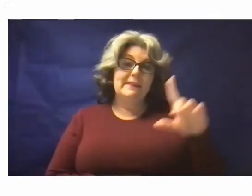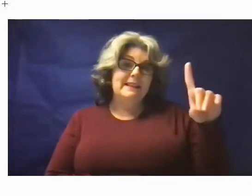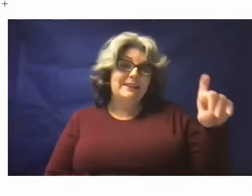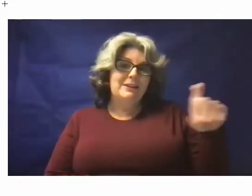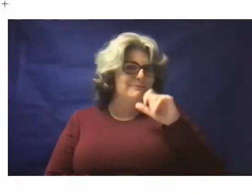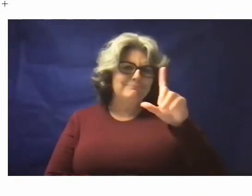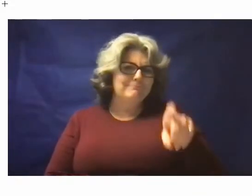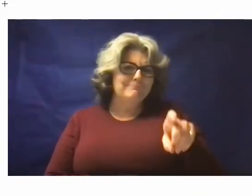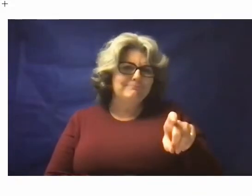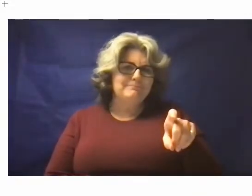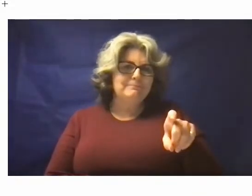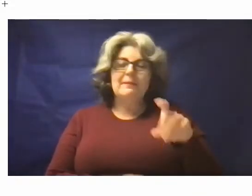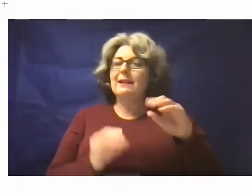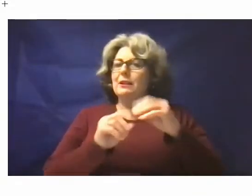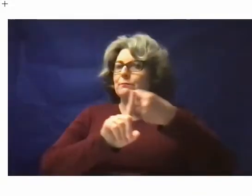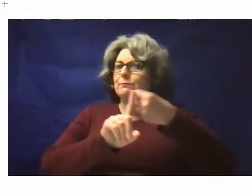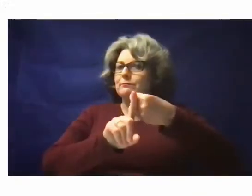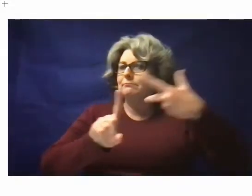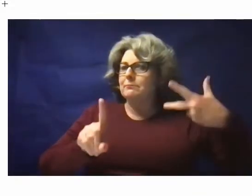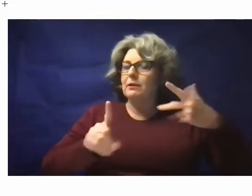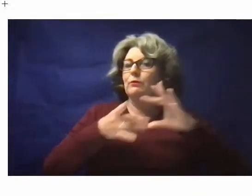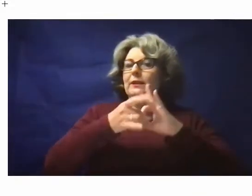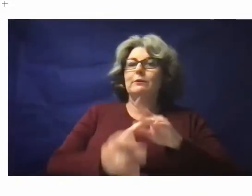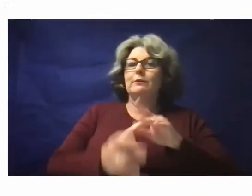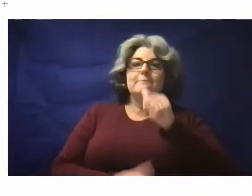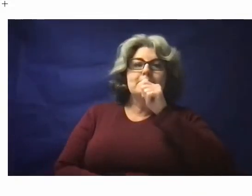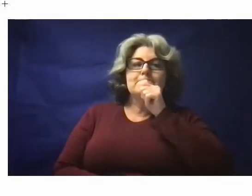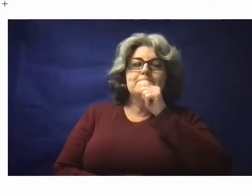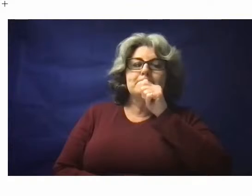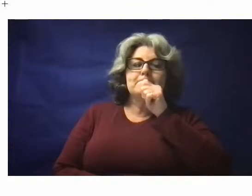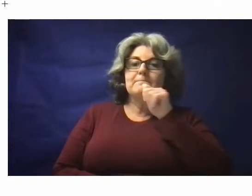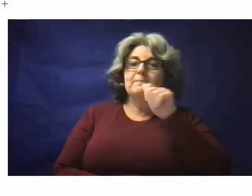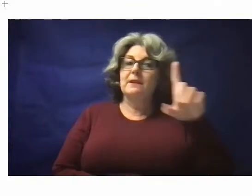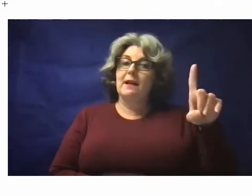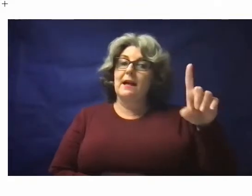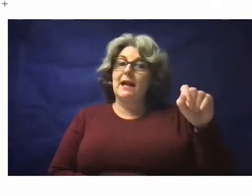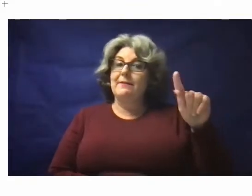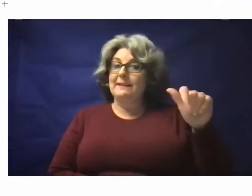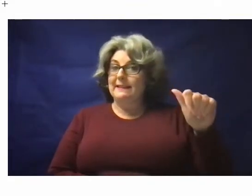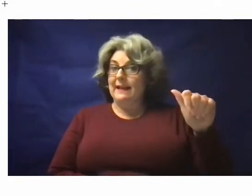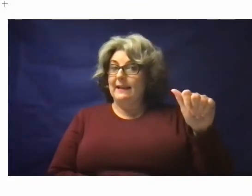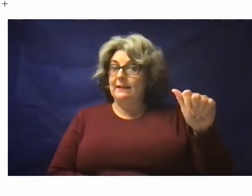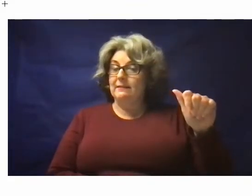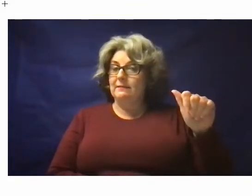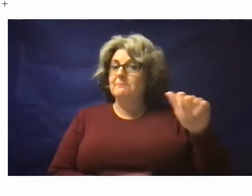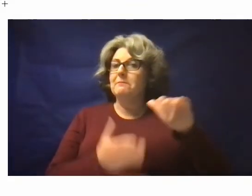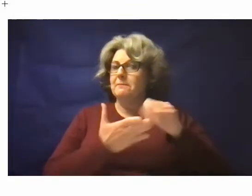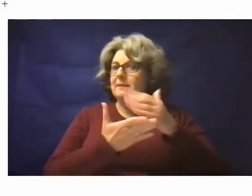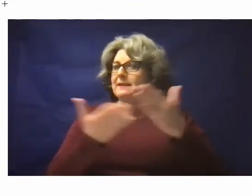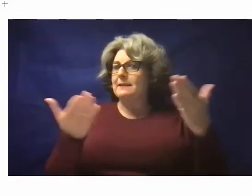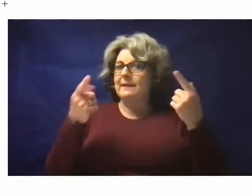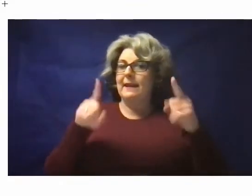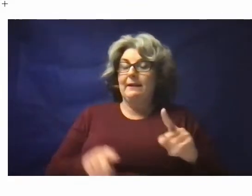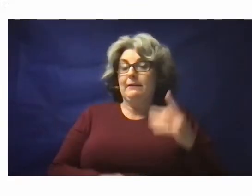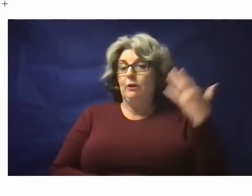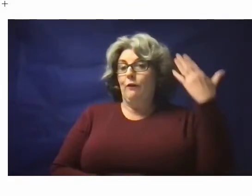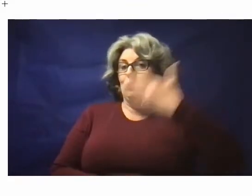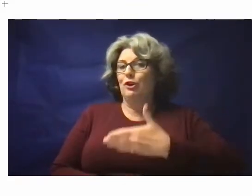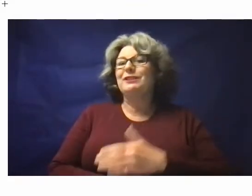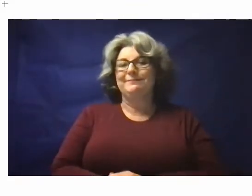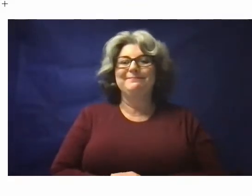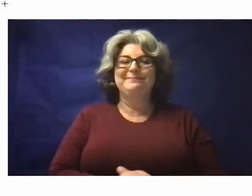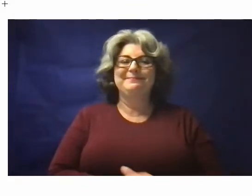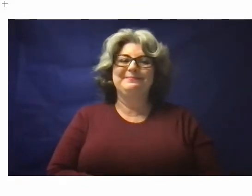bit there around the confidentiality piece for the data, because I think that's something that can sometimes get overlooked when we talk about it.